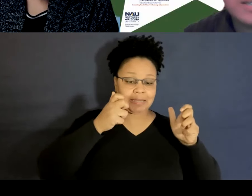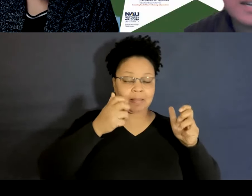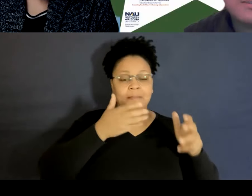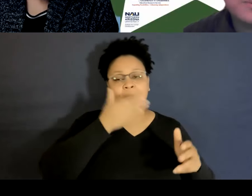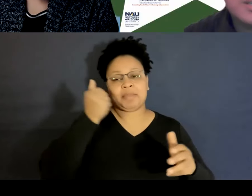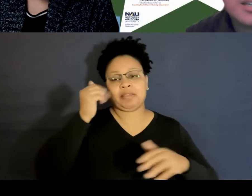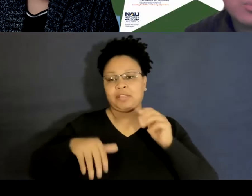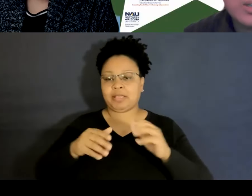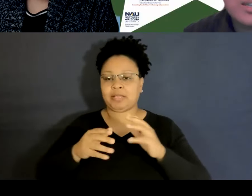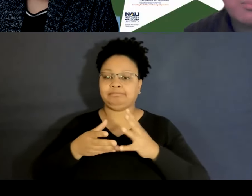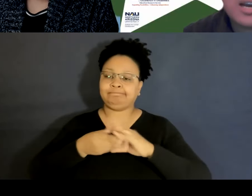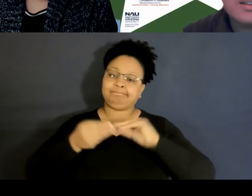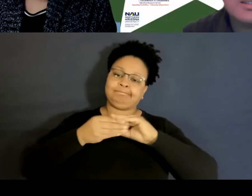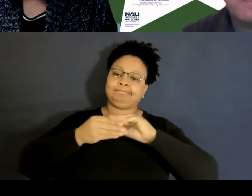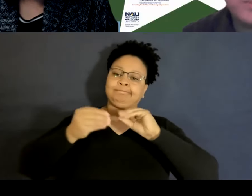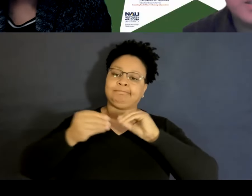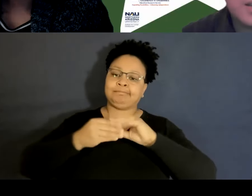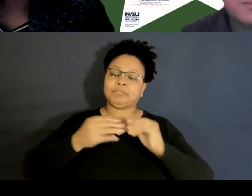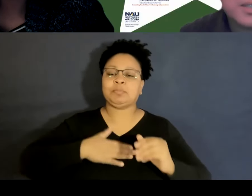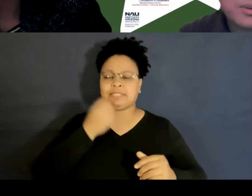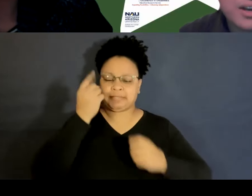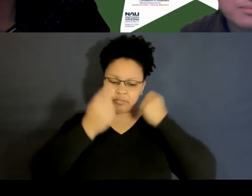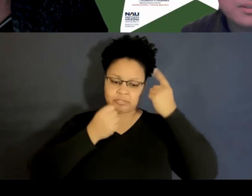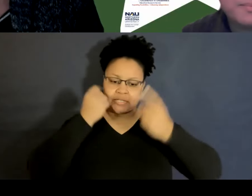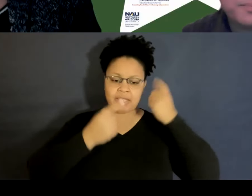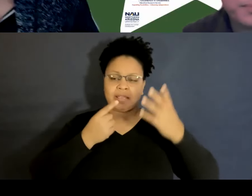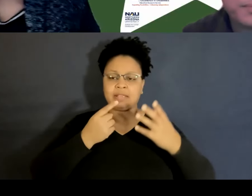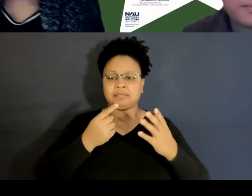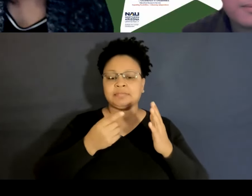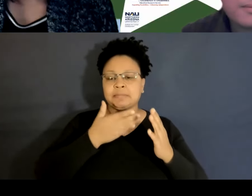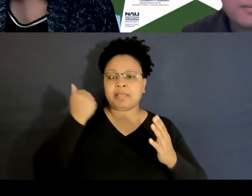best to understand when it's time to step back instead of stepping up.